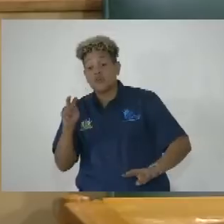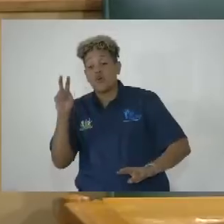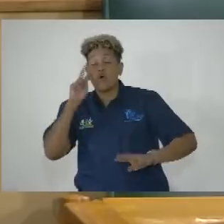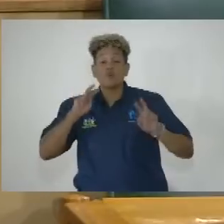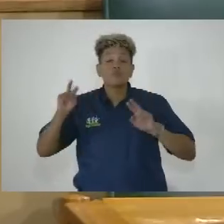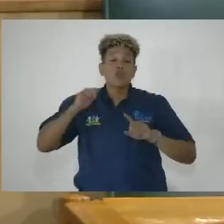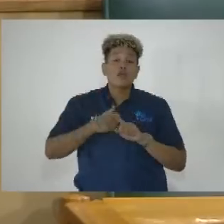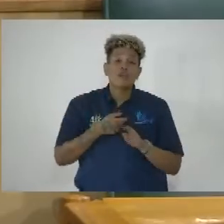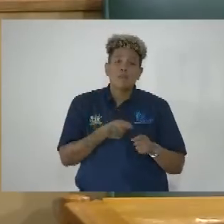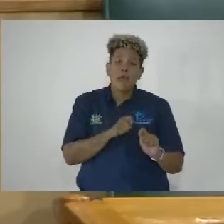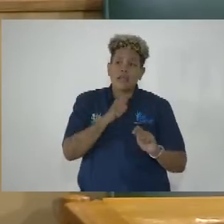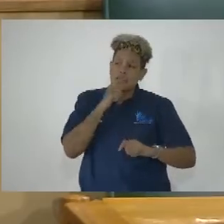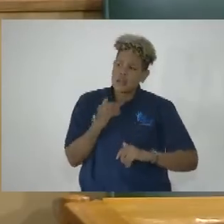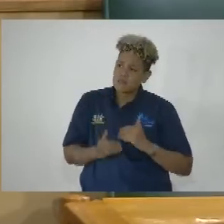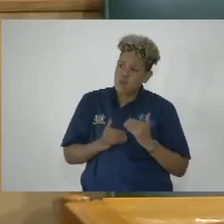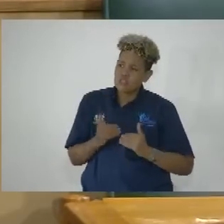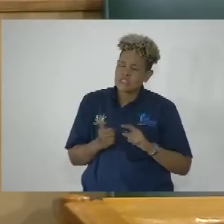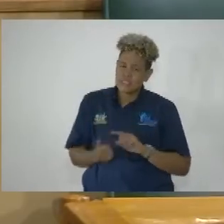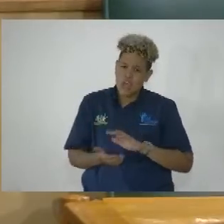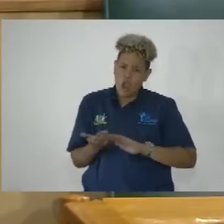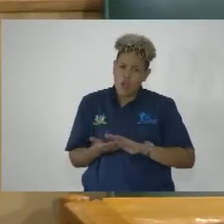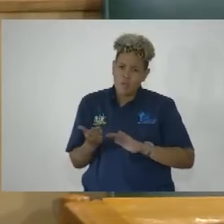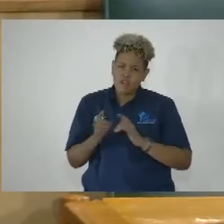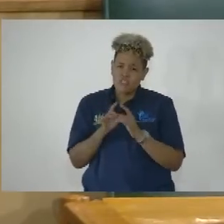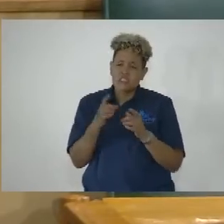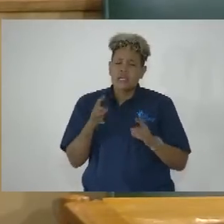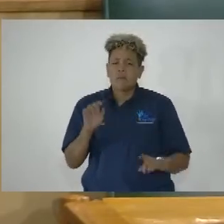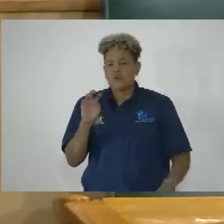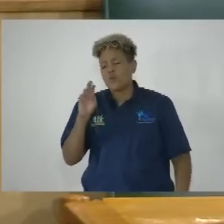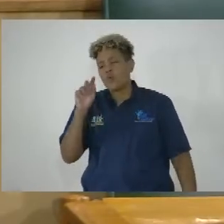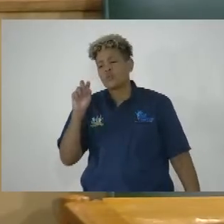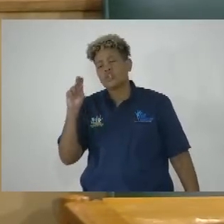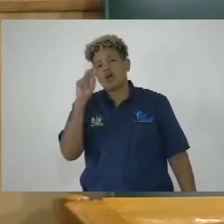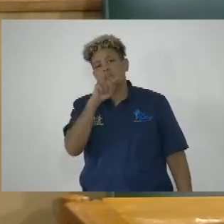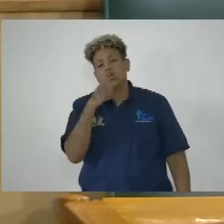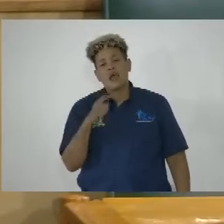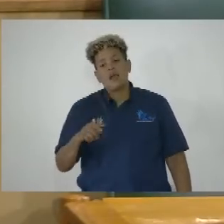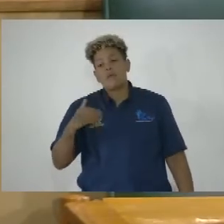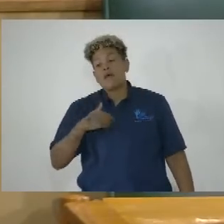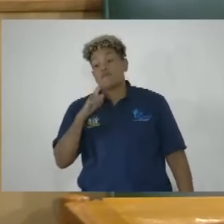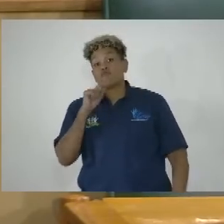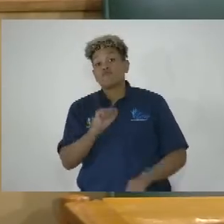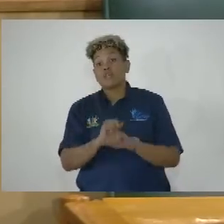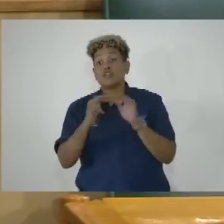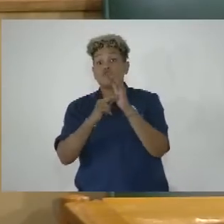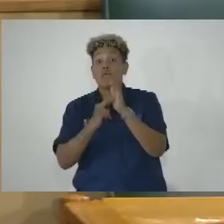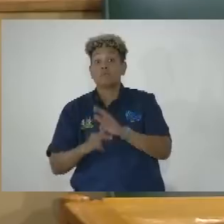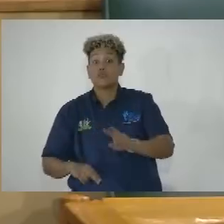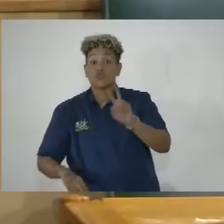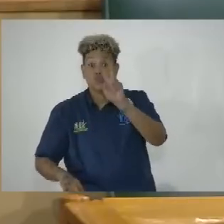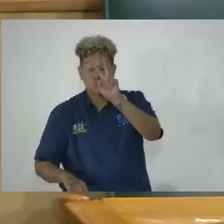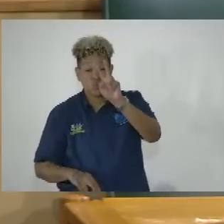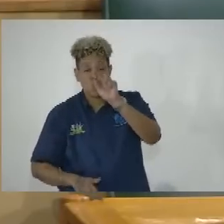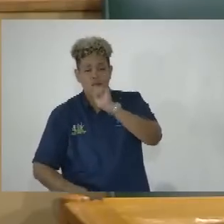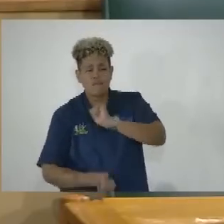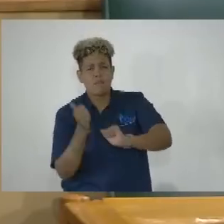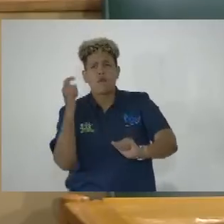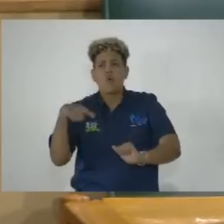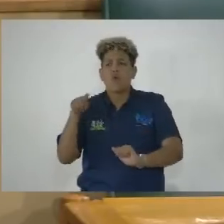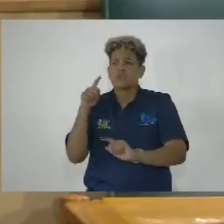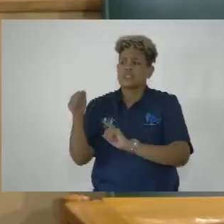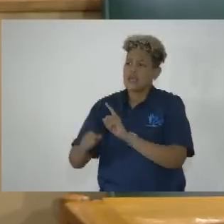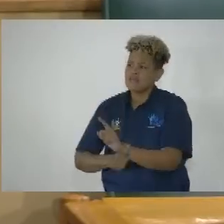the mining and processing operations at Yuatan. I have represented 2 of the most